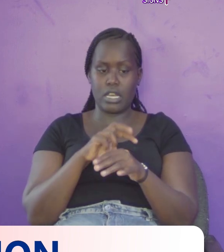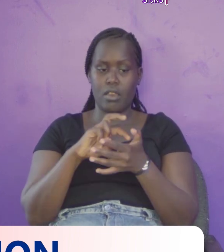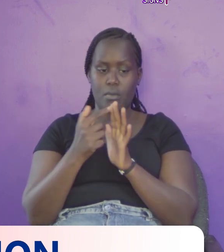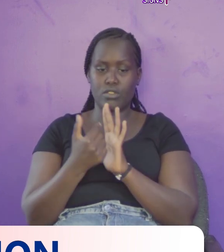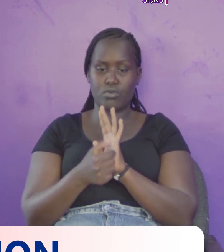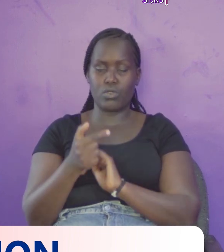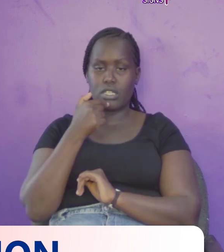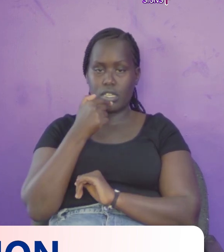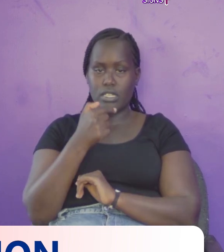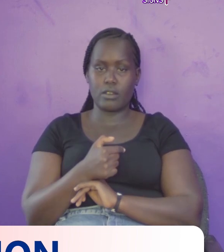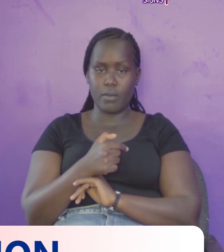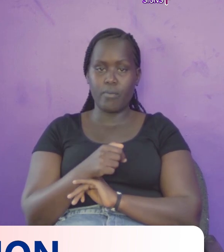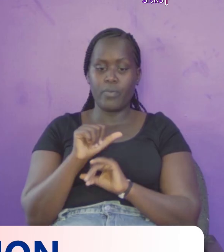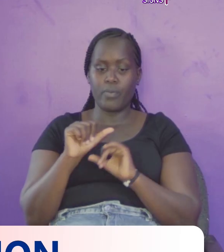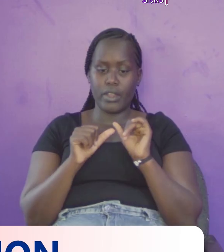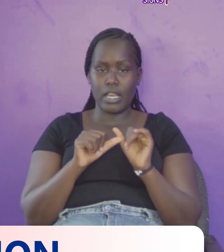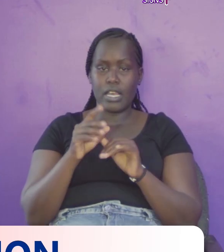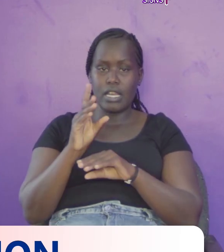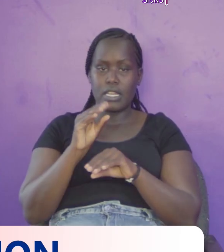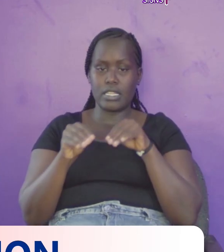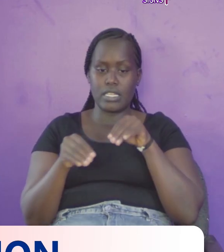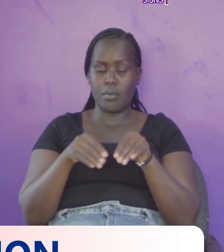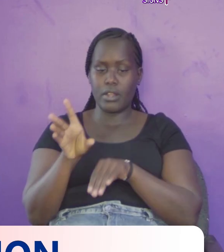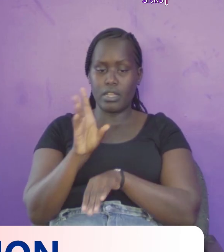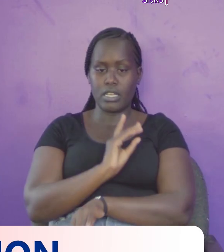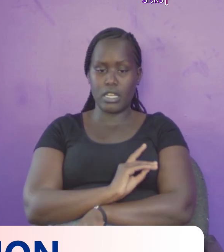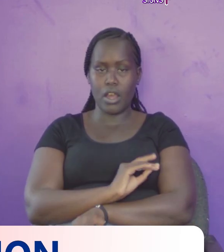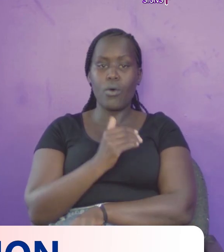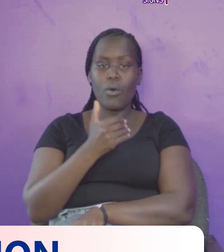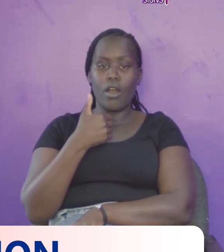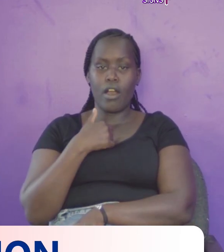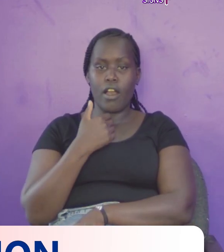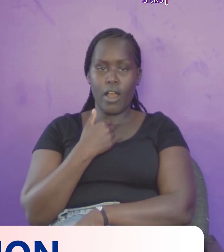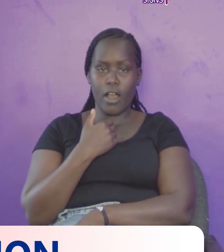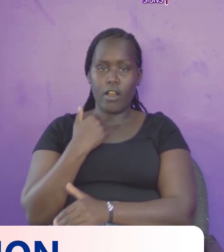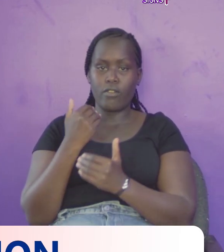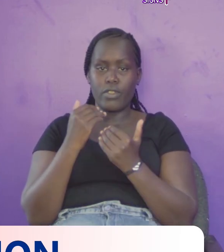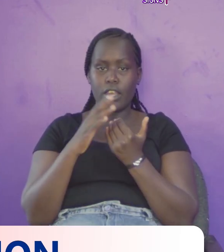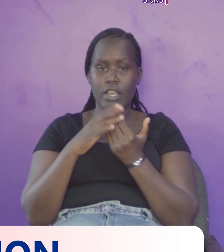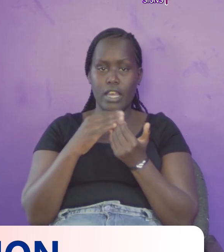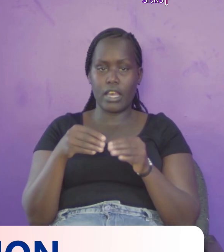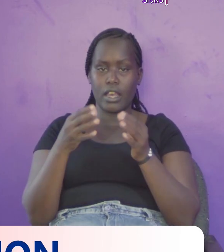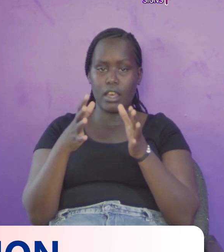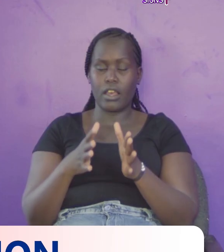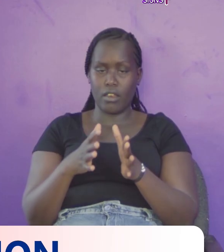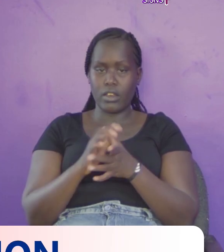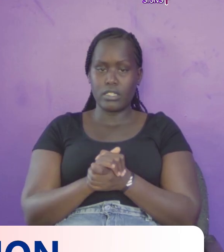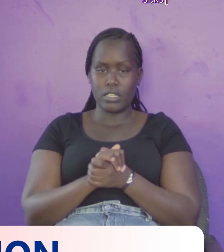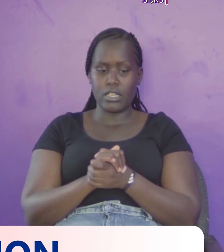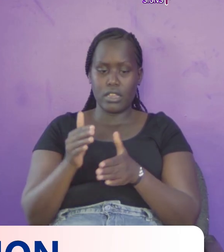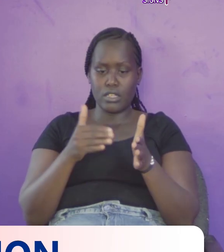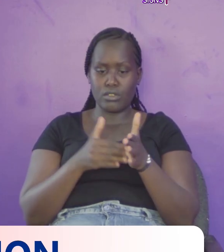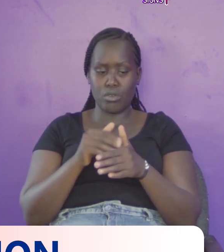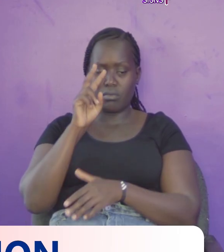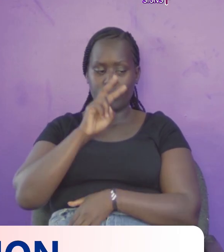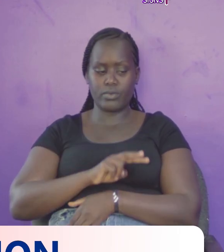says. On this Disabilities Day, should we have the caregivers waondoe attitudes? I can't forget